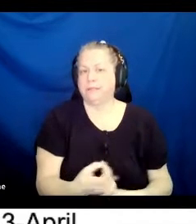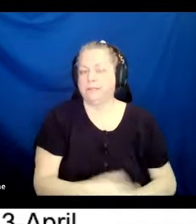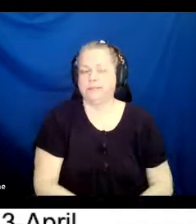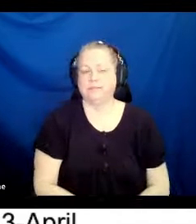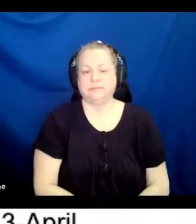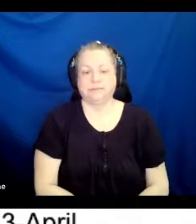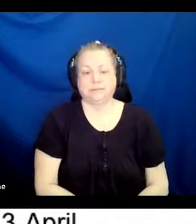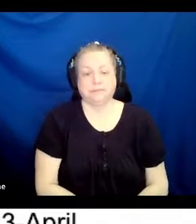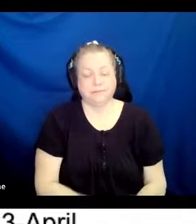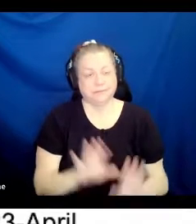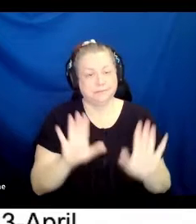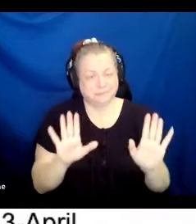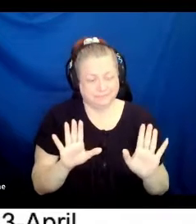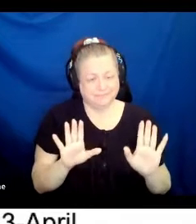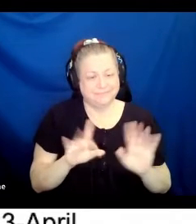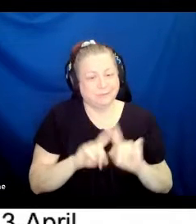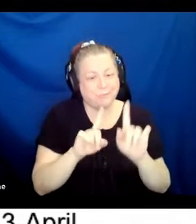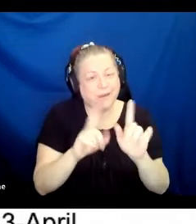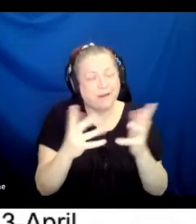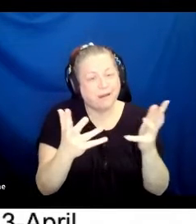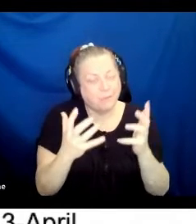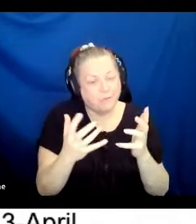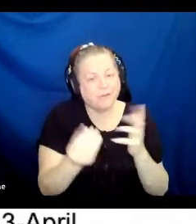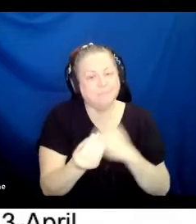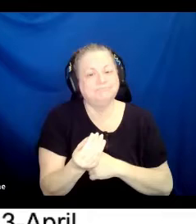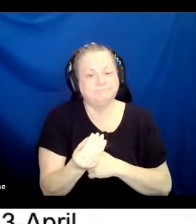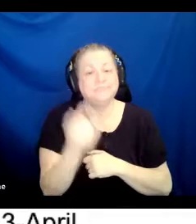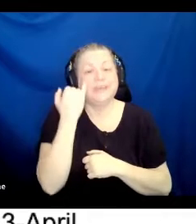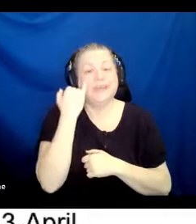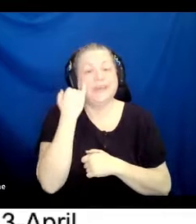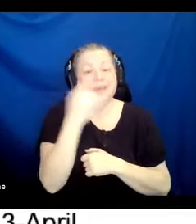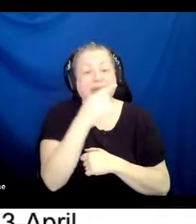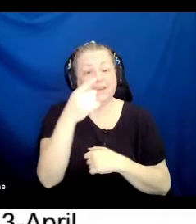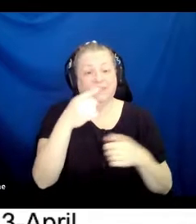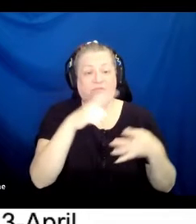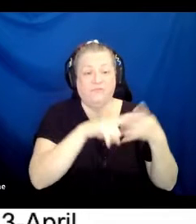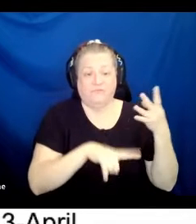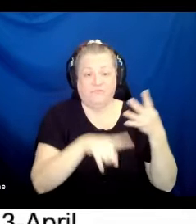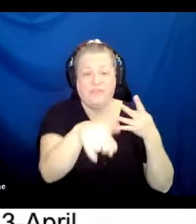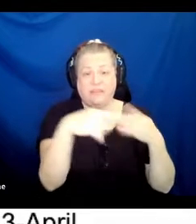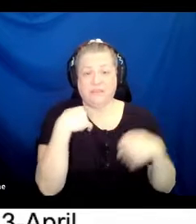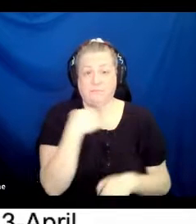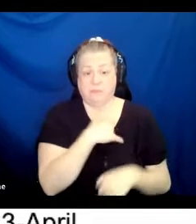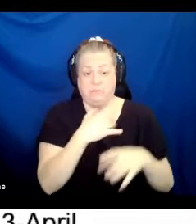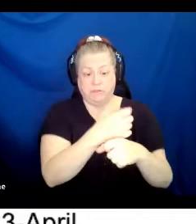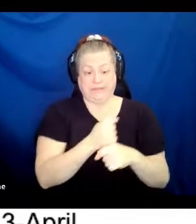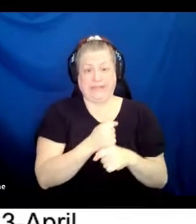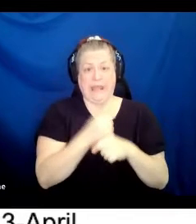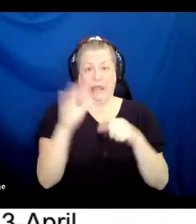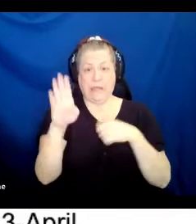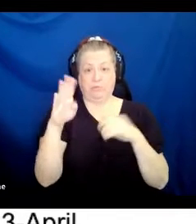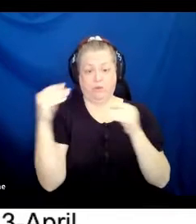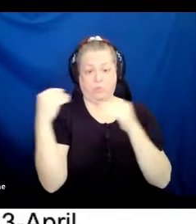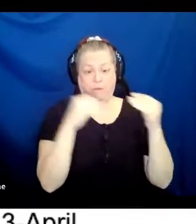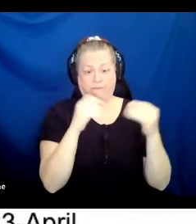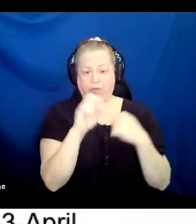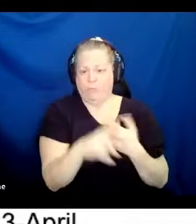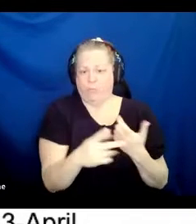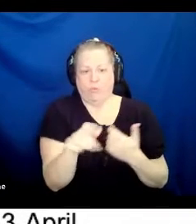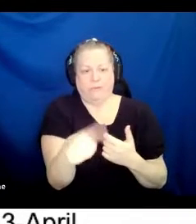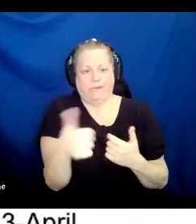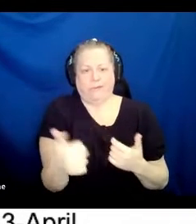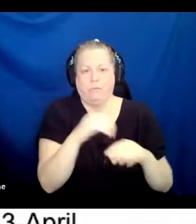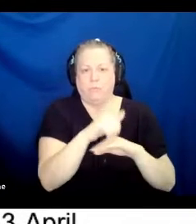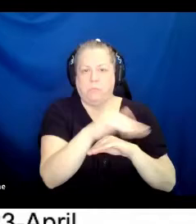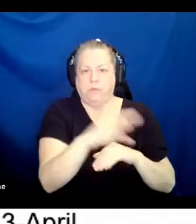However, I do want to note, if these members do receive a blue envelope with a renewal notice or any other mail from